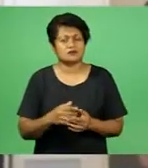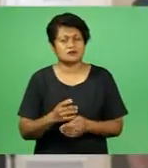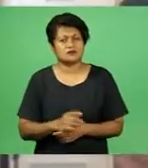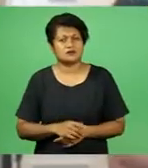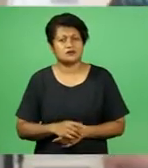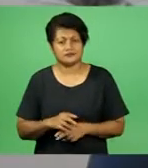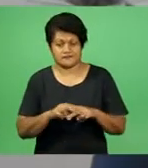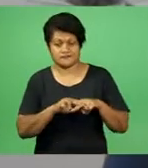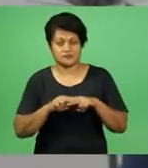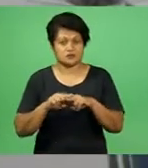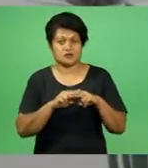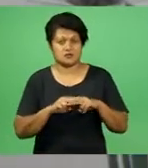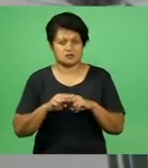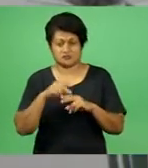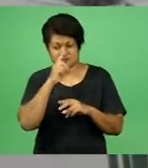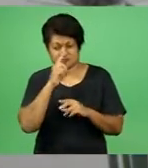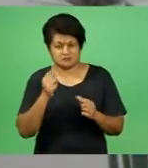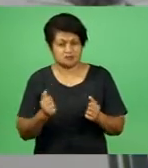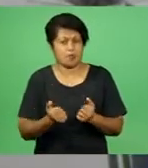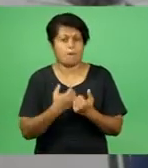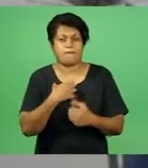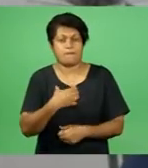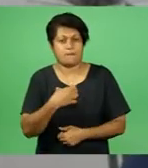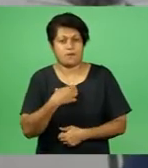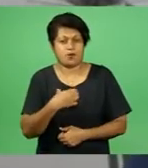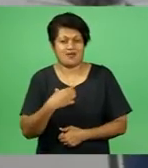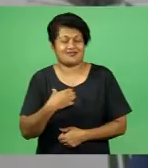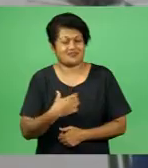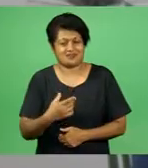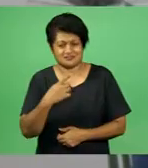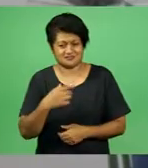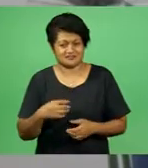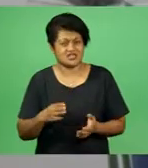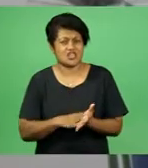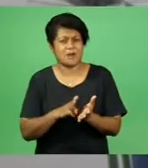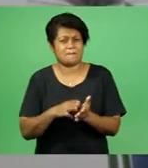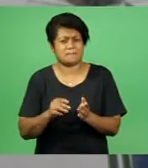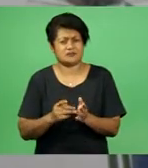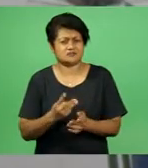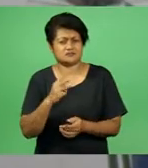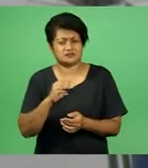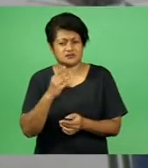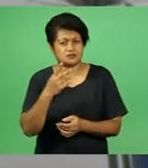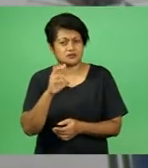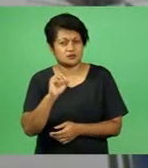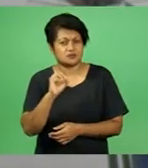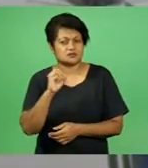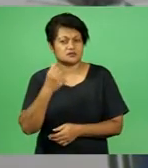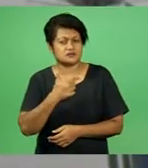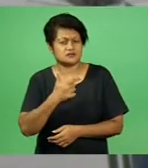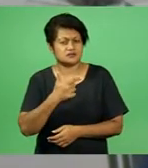Fiji's population more than tripled between 1950 and 2017,